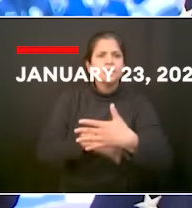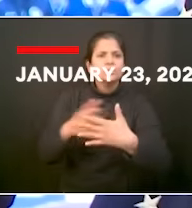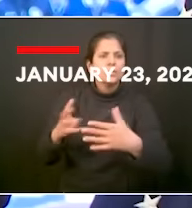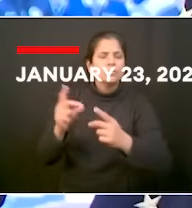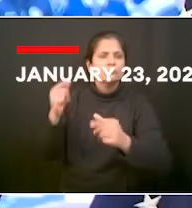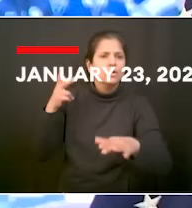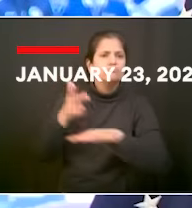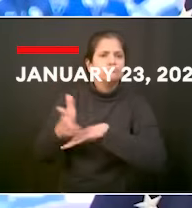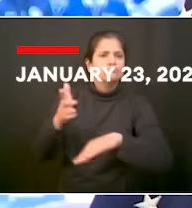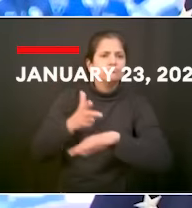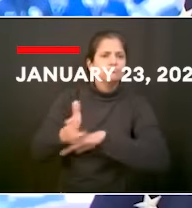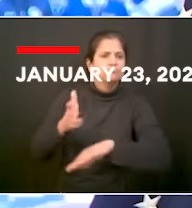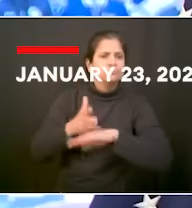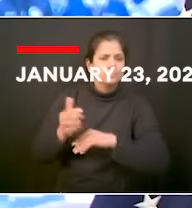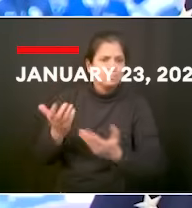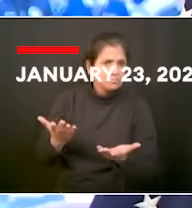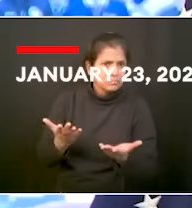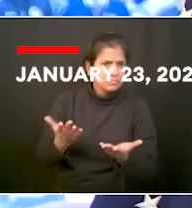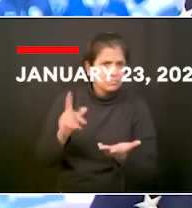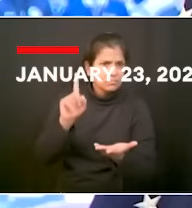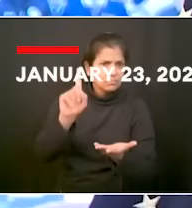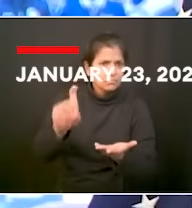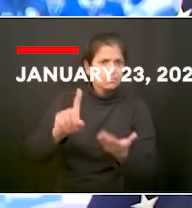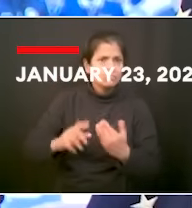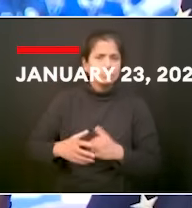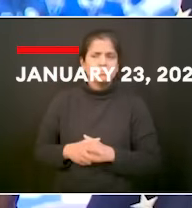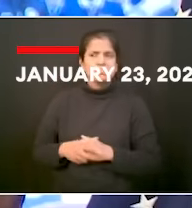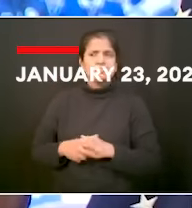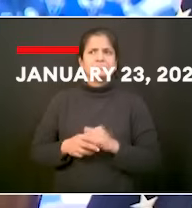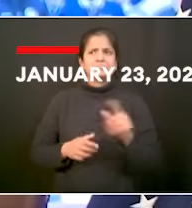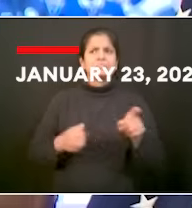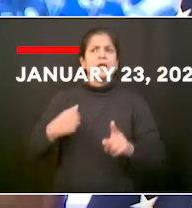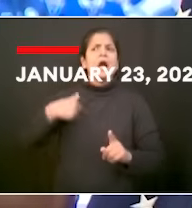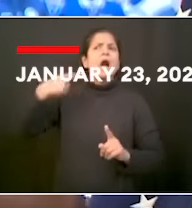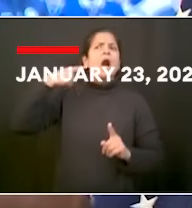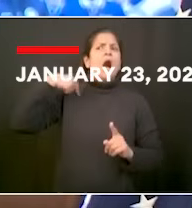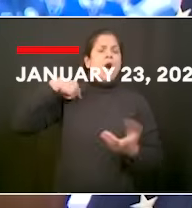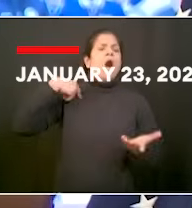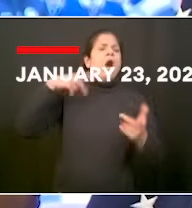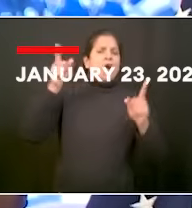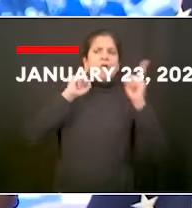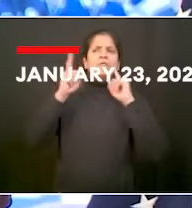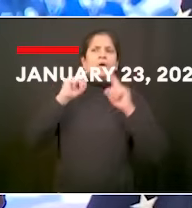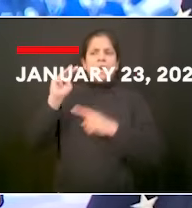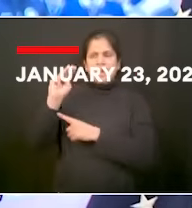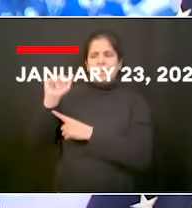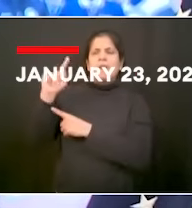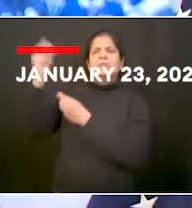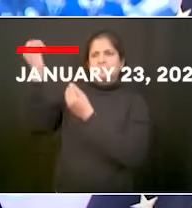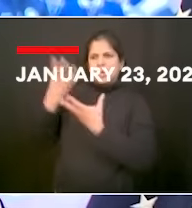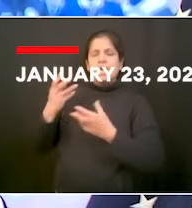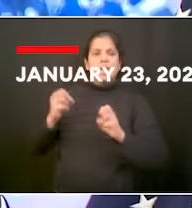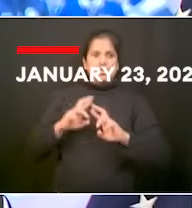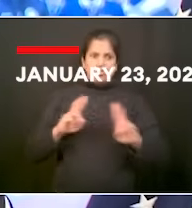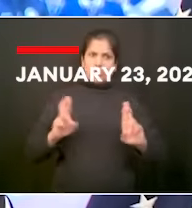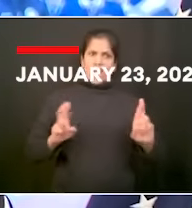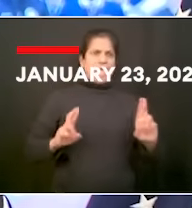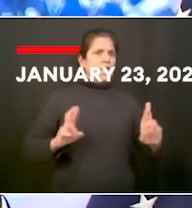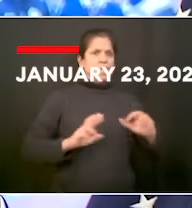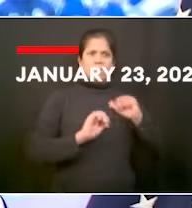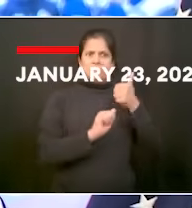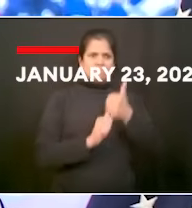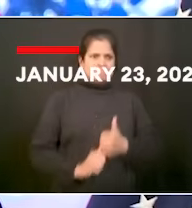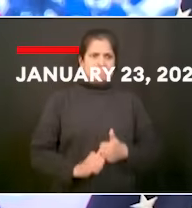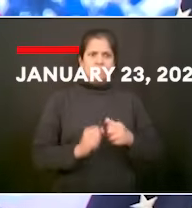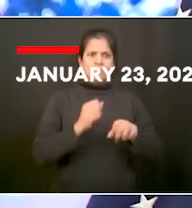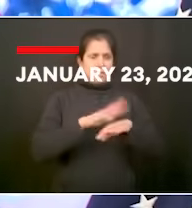potential eventuality across the spectrum of snowfall that we've been briefed on. And I think that is something